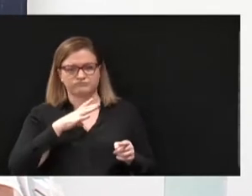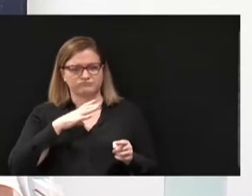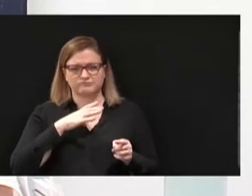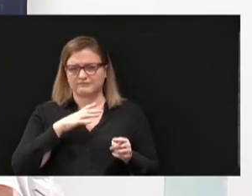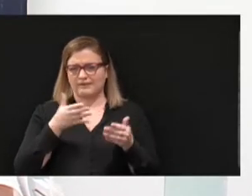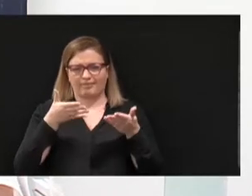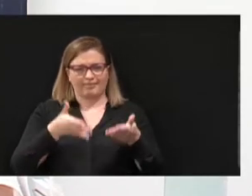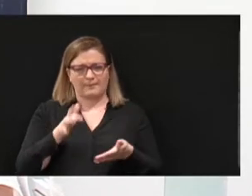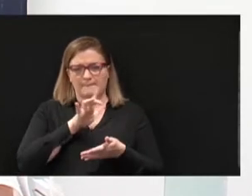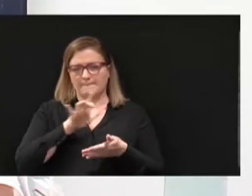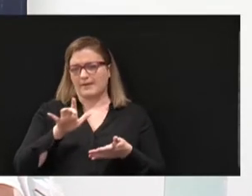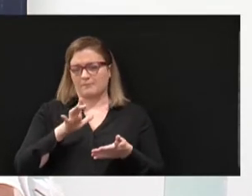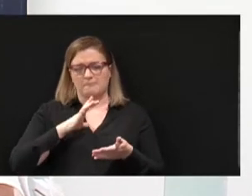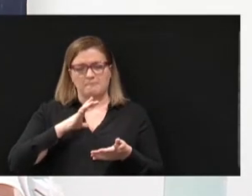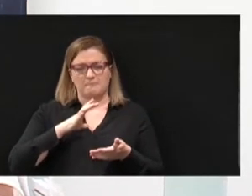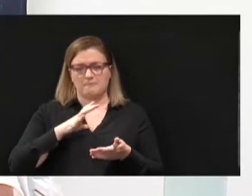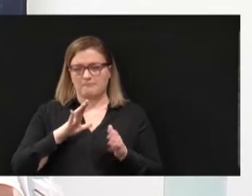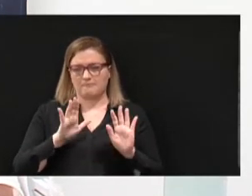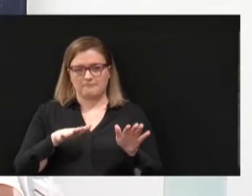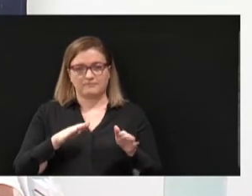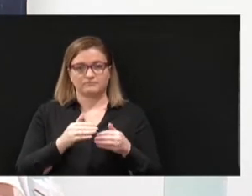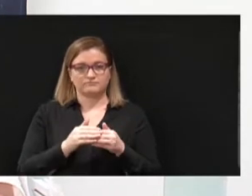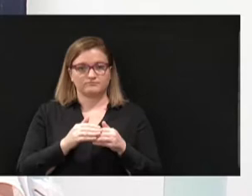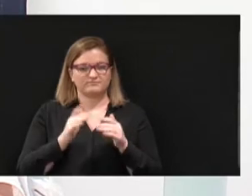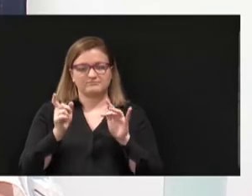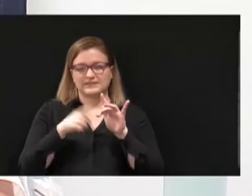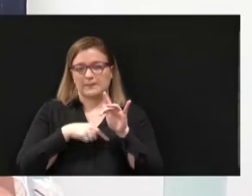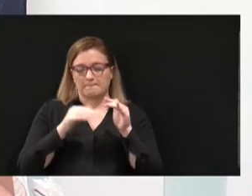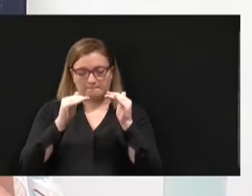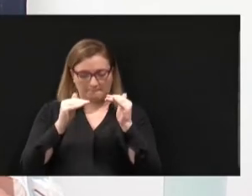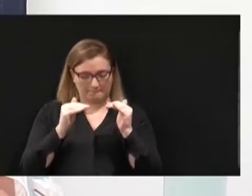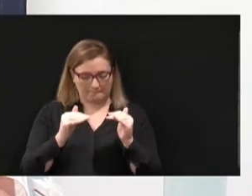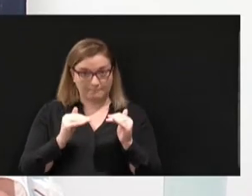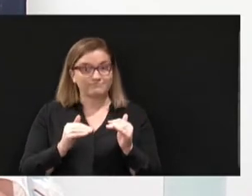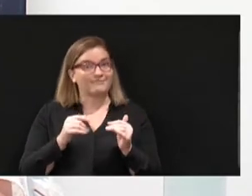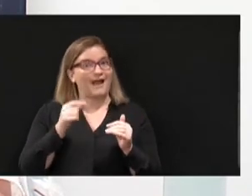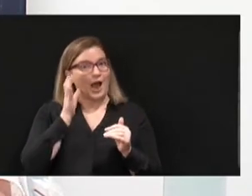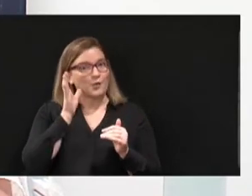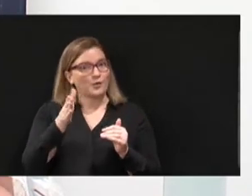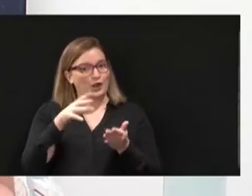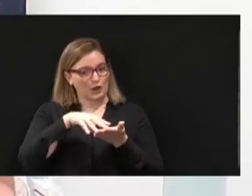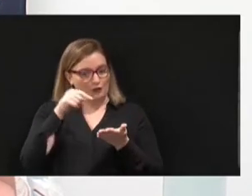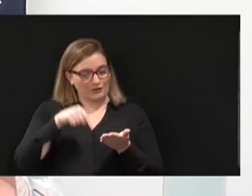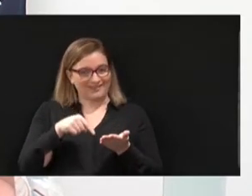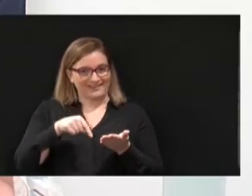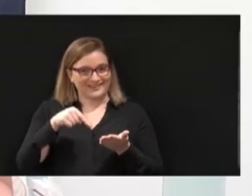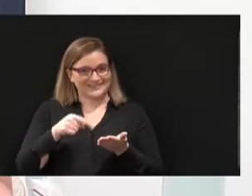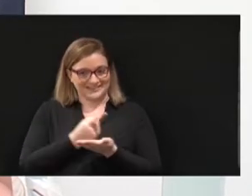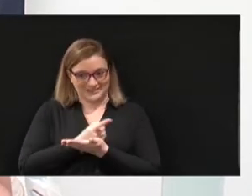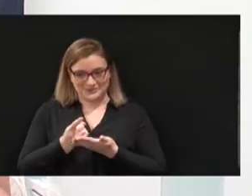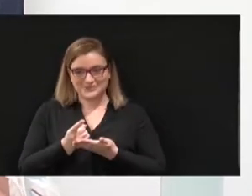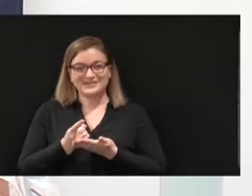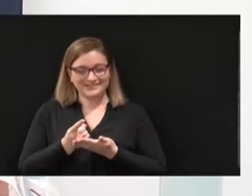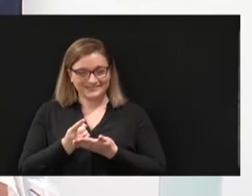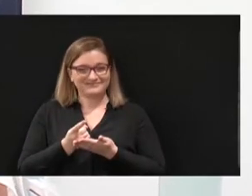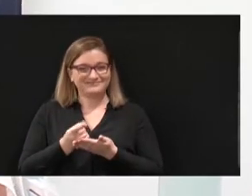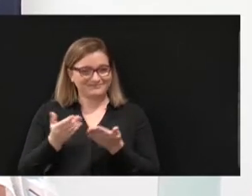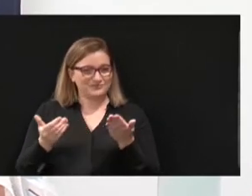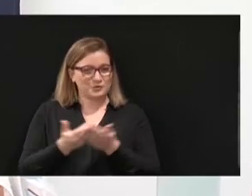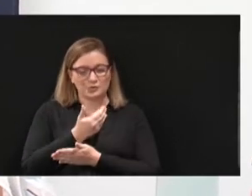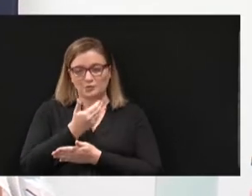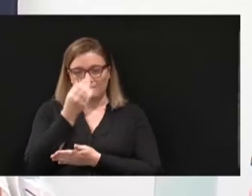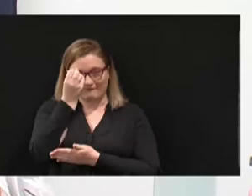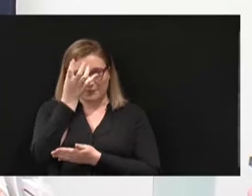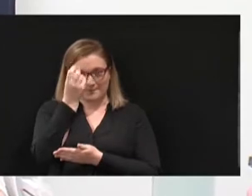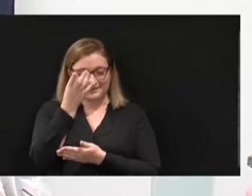it blank. And you can say, oh, well, this is something I'm going to learn this week. Because everything that's on the knowledge survey,